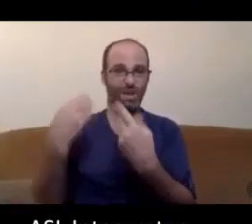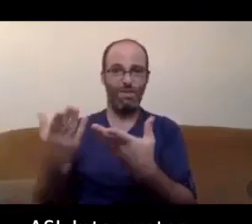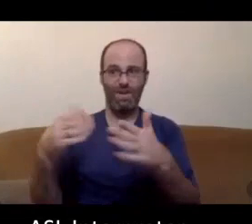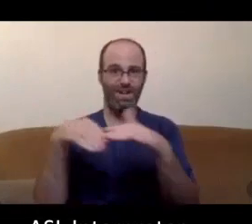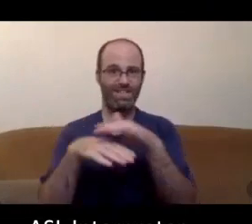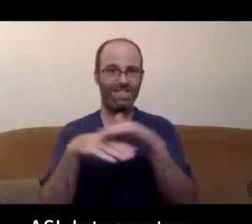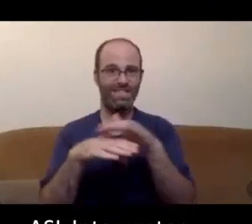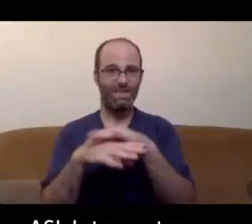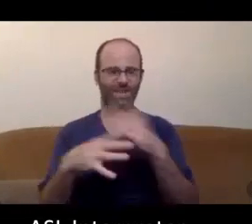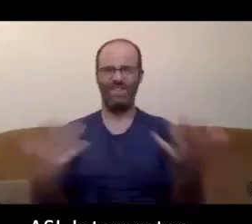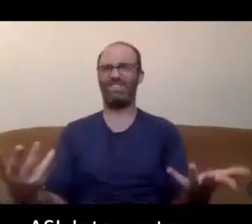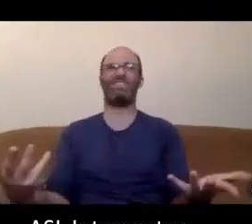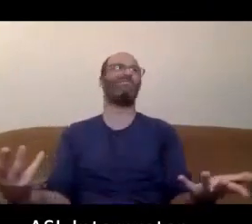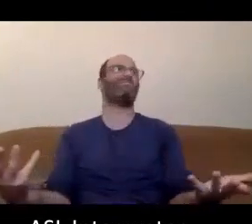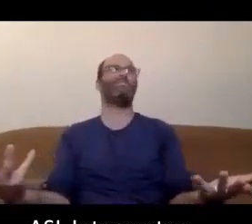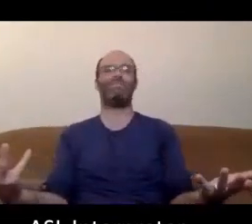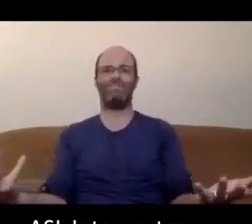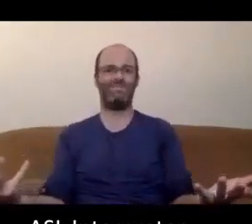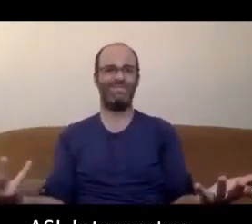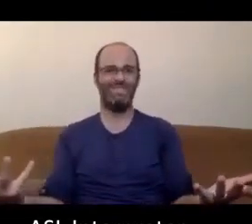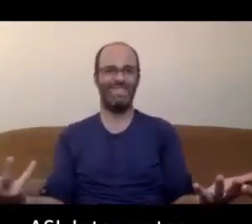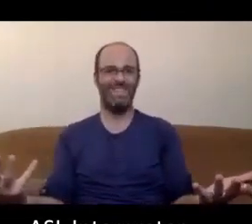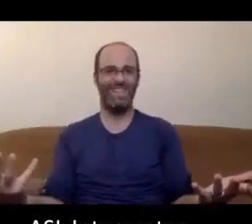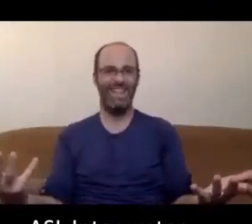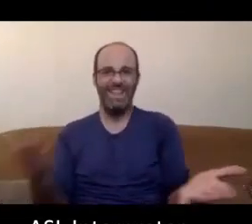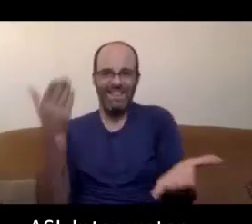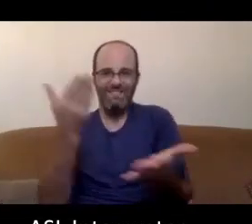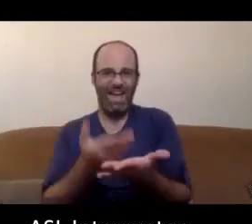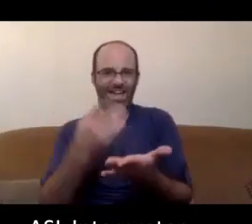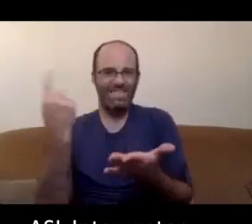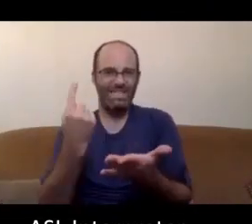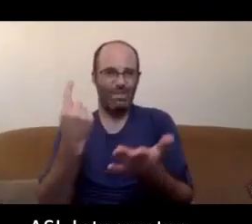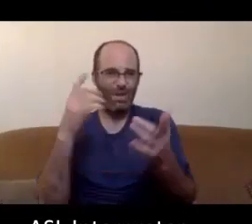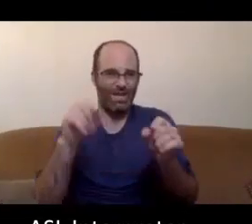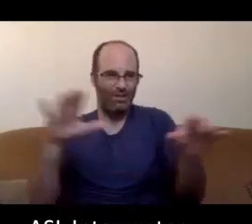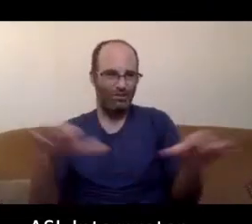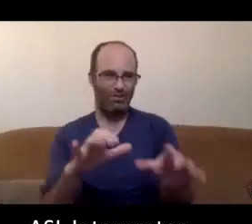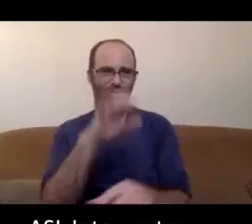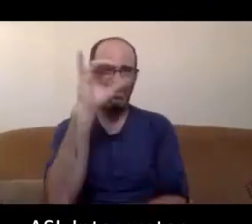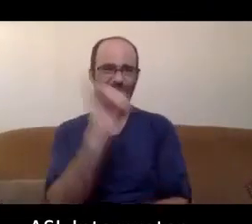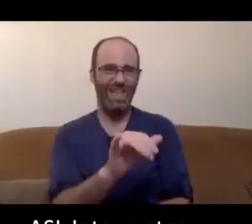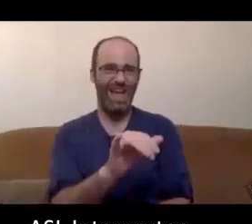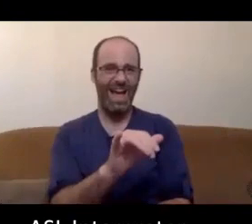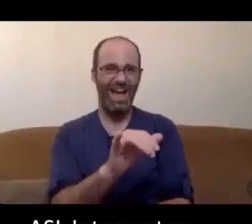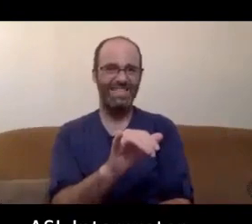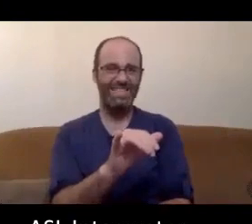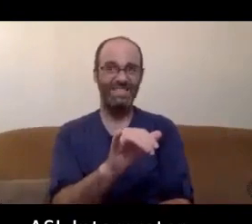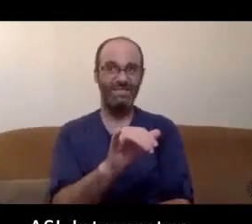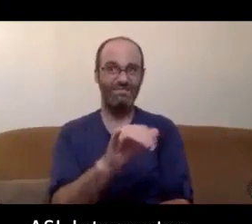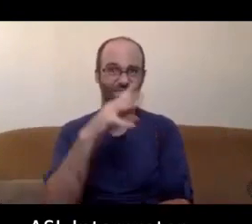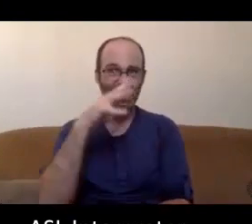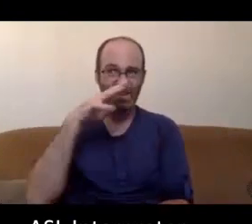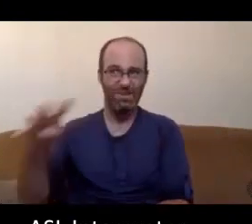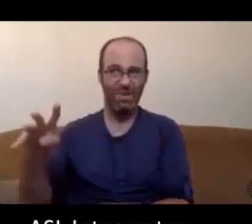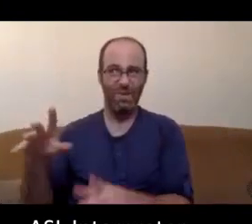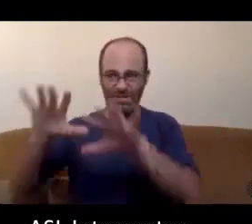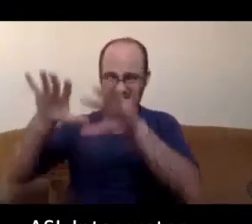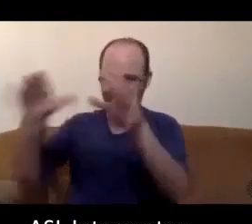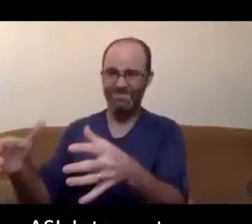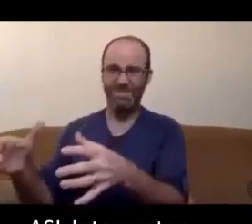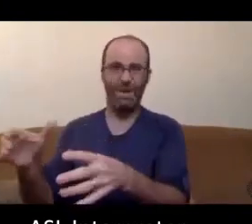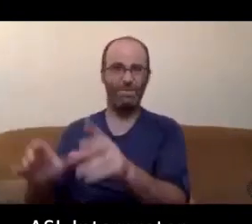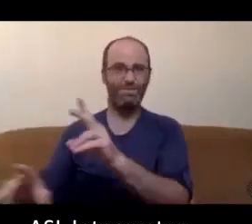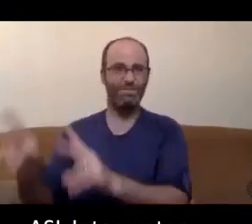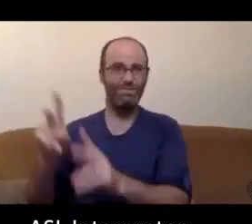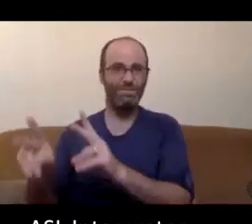The fact that you might work on something and publish it and basically just ignore a whole groups